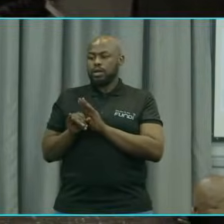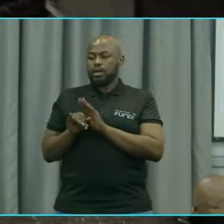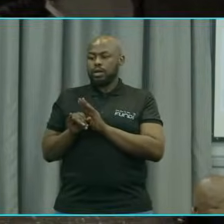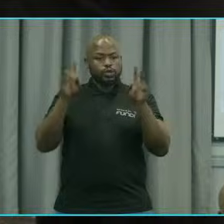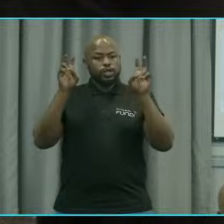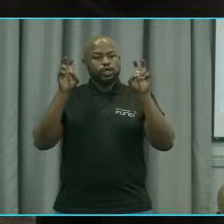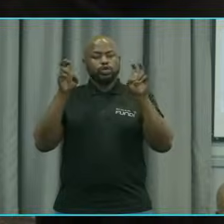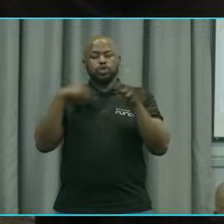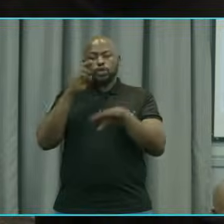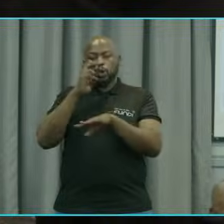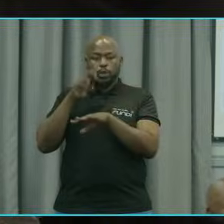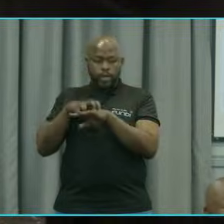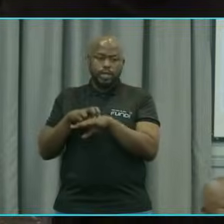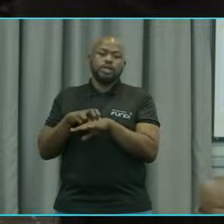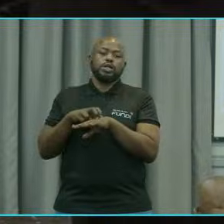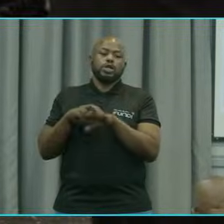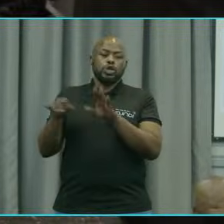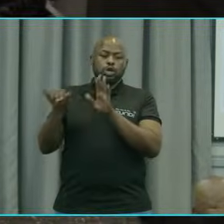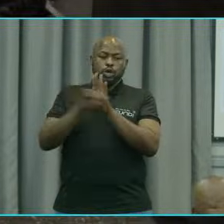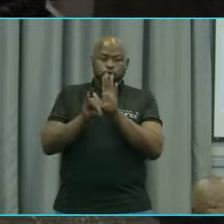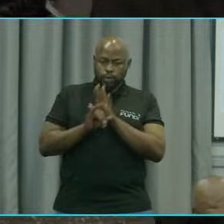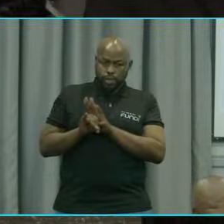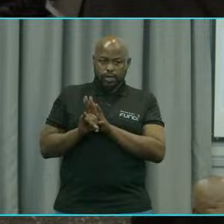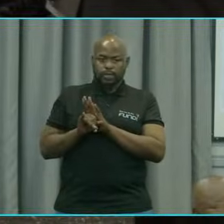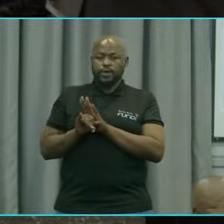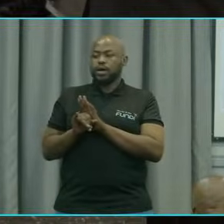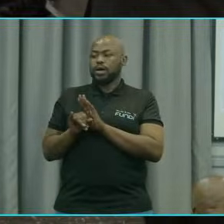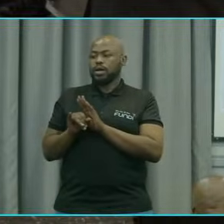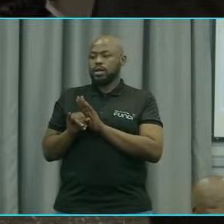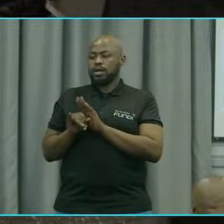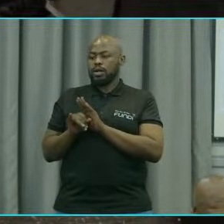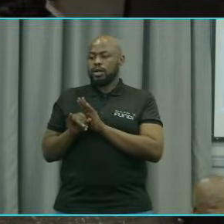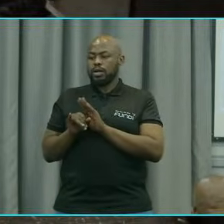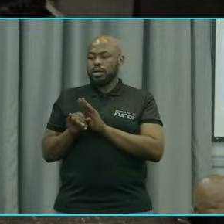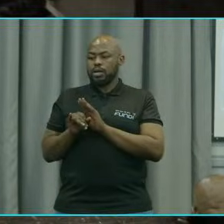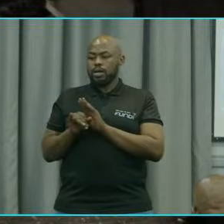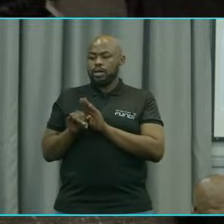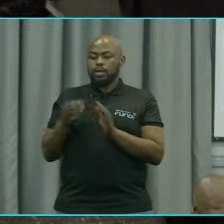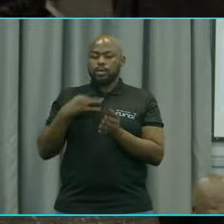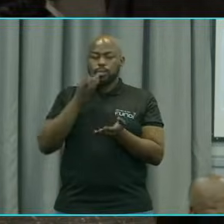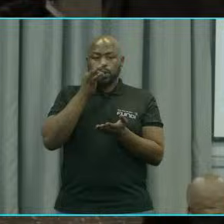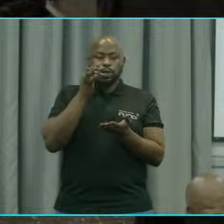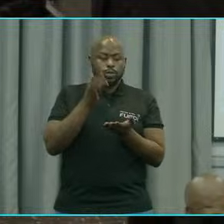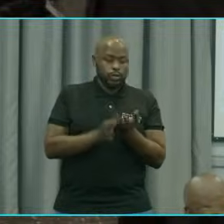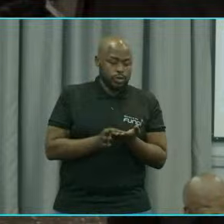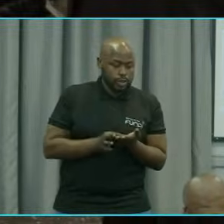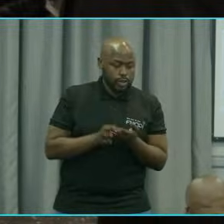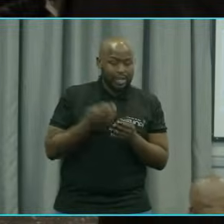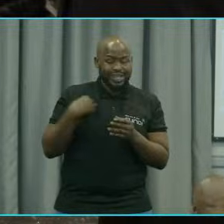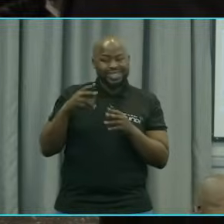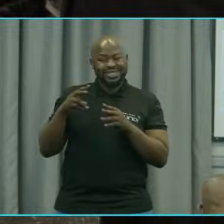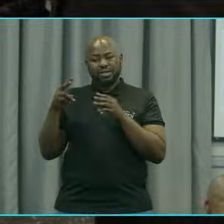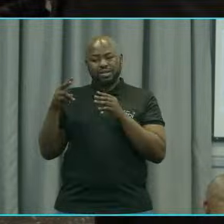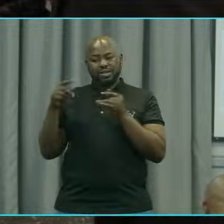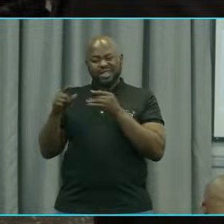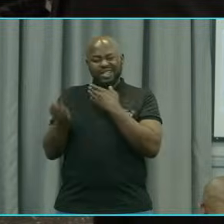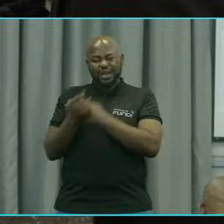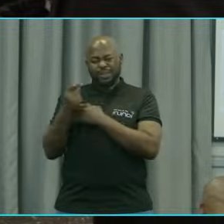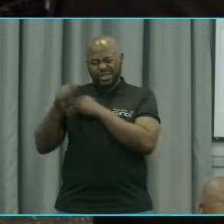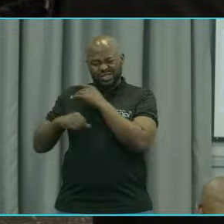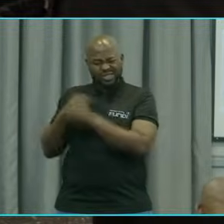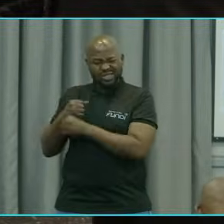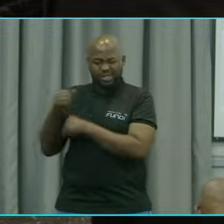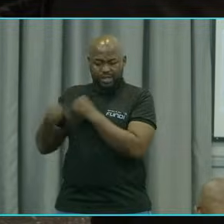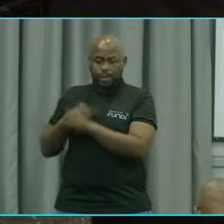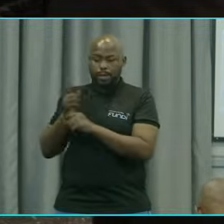with the quintiles, this to identify actually going forward. My recommendation is actually with the quintiles, this comes up multiple times. Actually, recommendation is I think